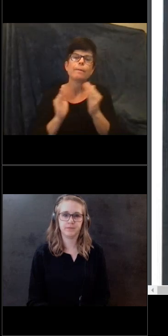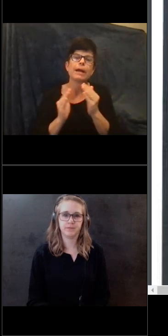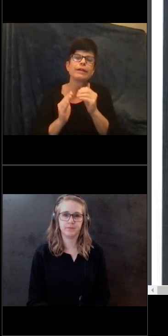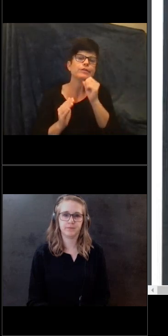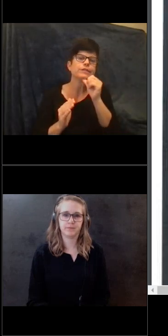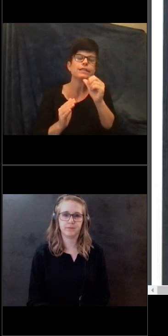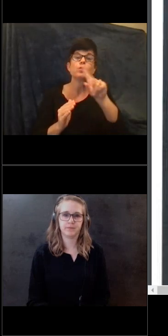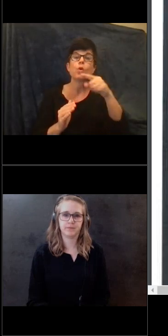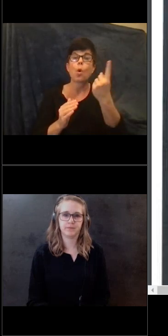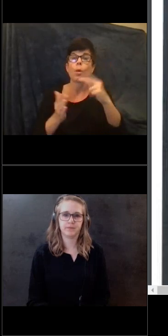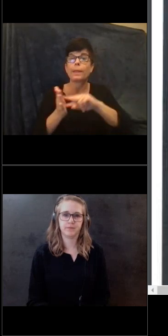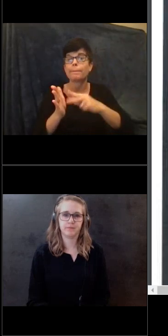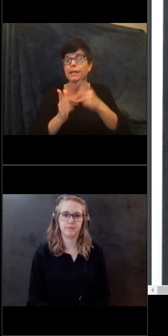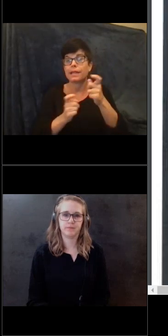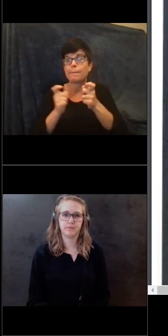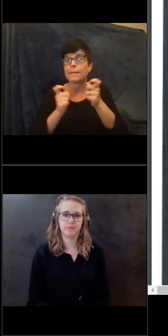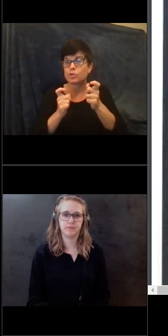administrative.